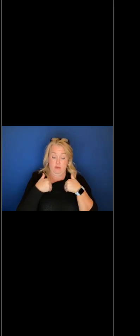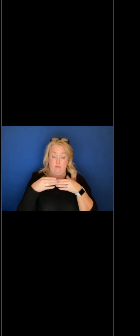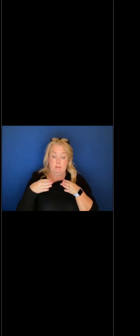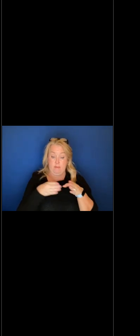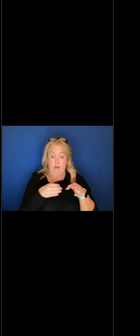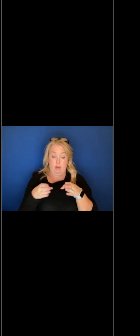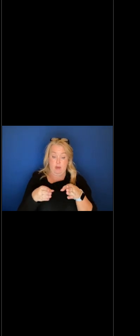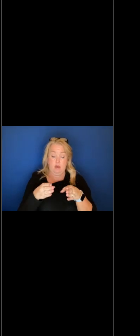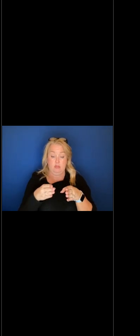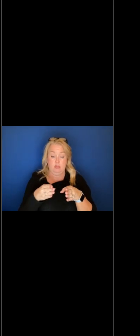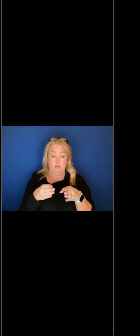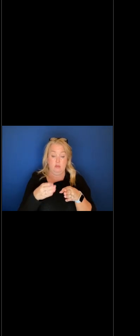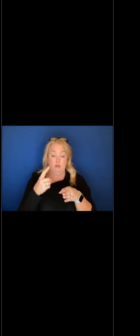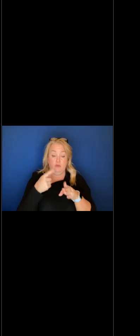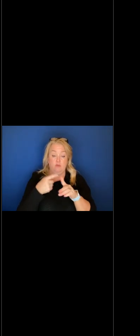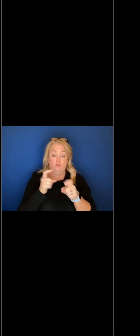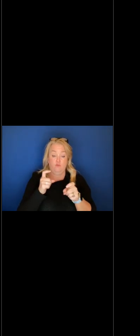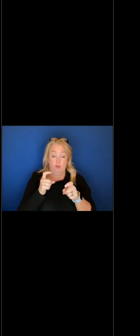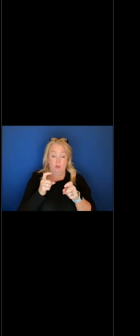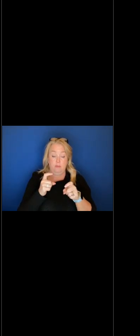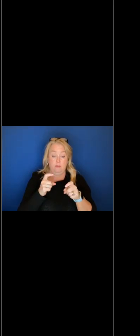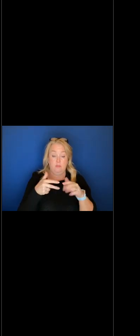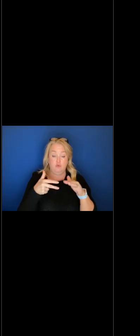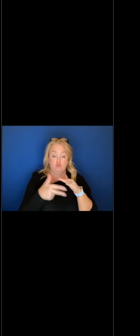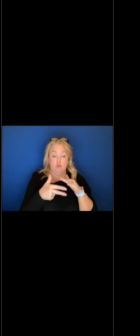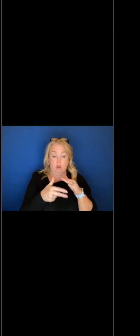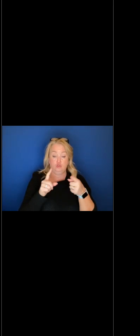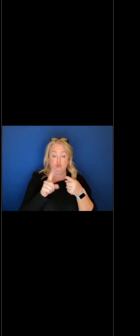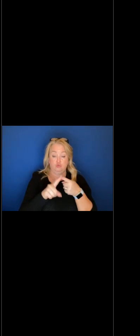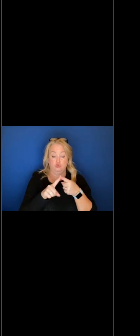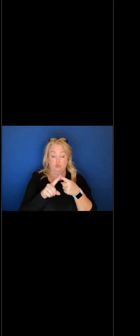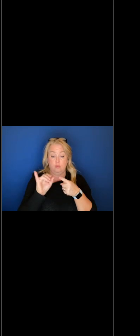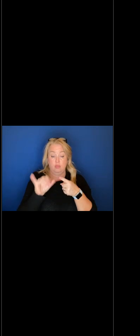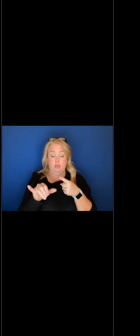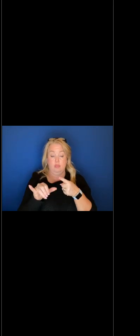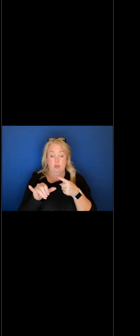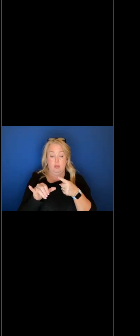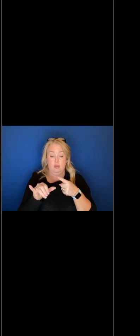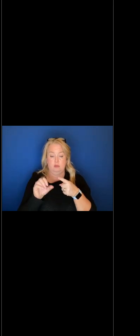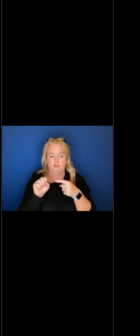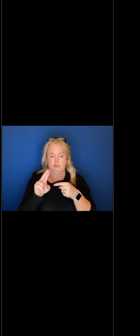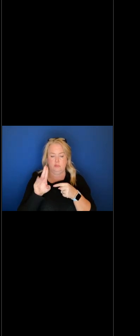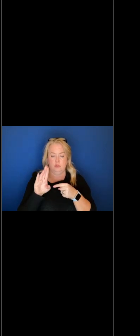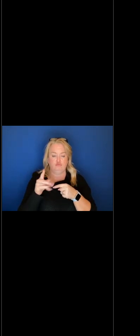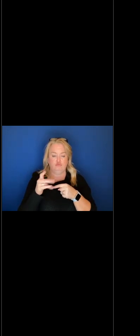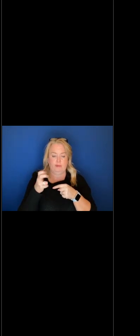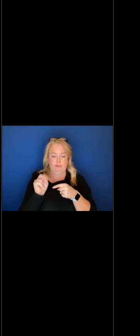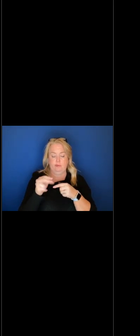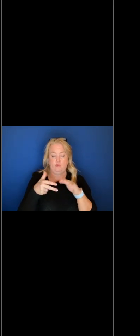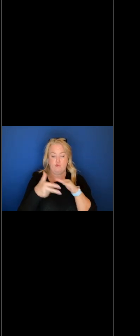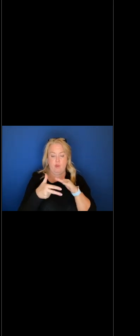have an accessible path of travel from a subterranean garage